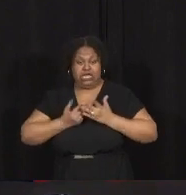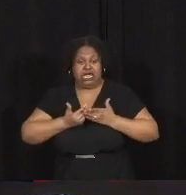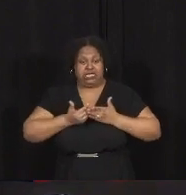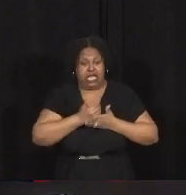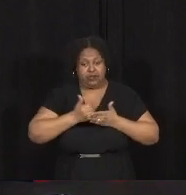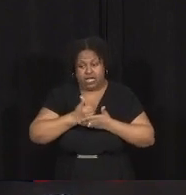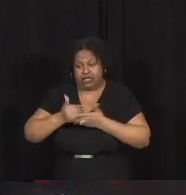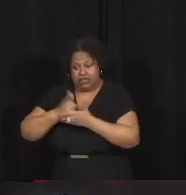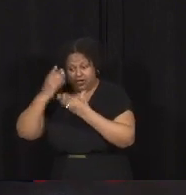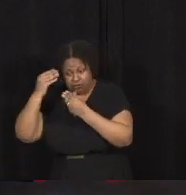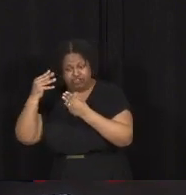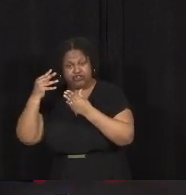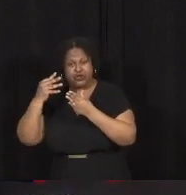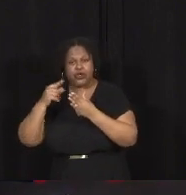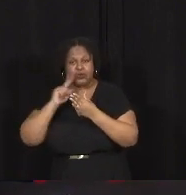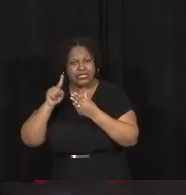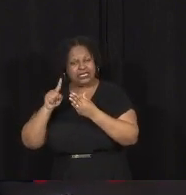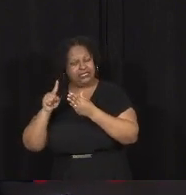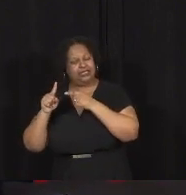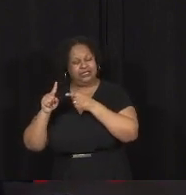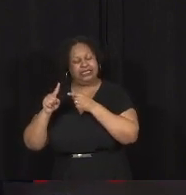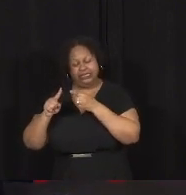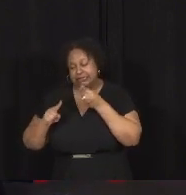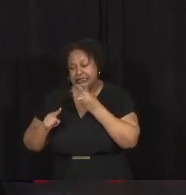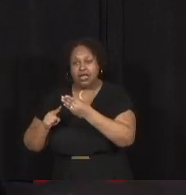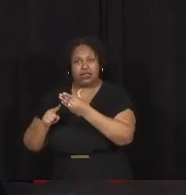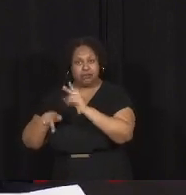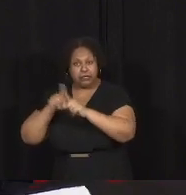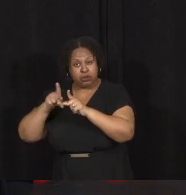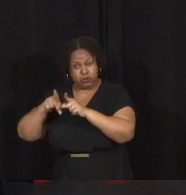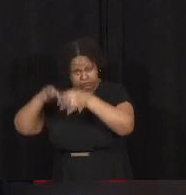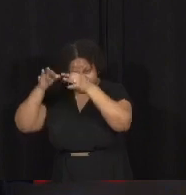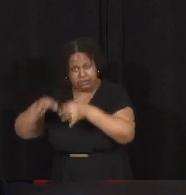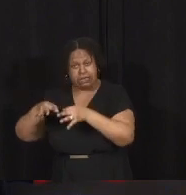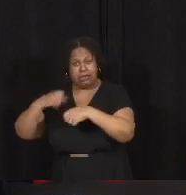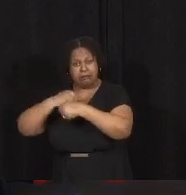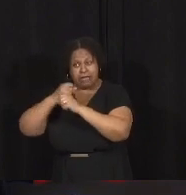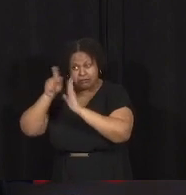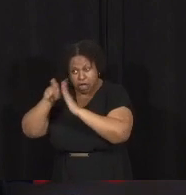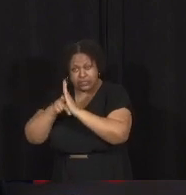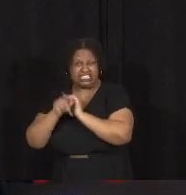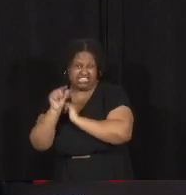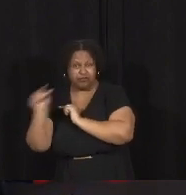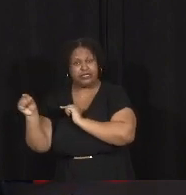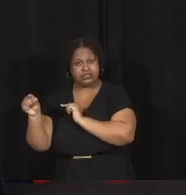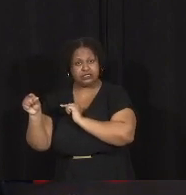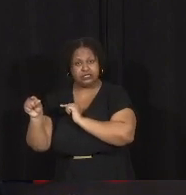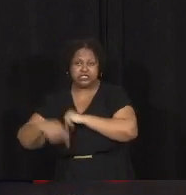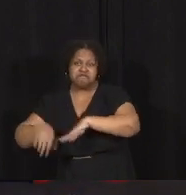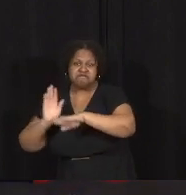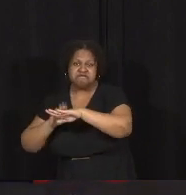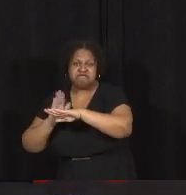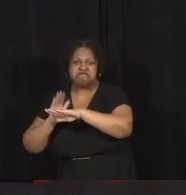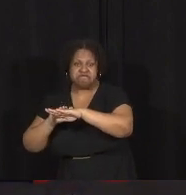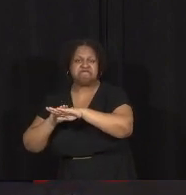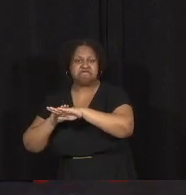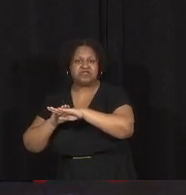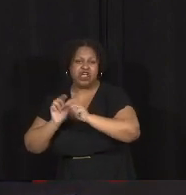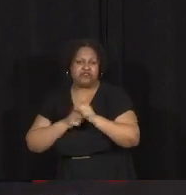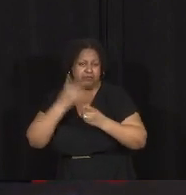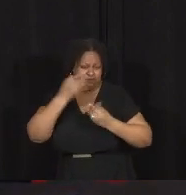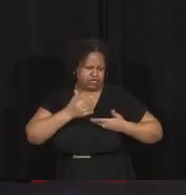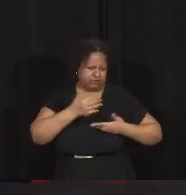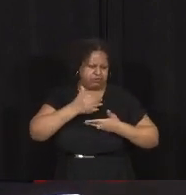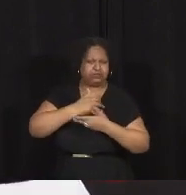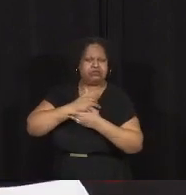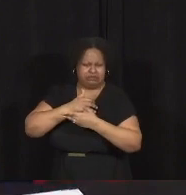to policymakers about what they should be doing. And that's what happened in Ontario, because as soon as Command